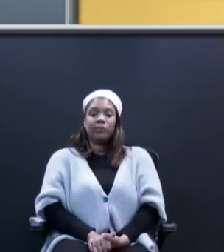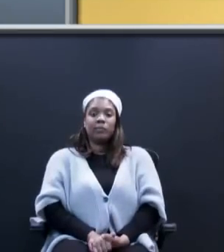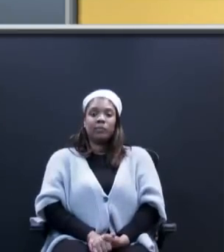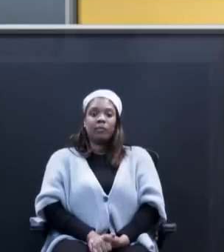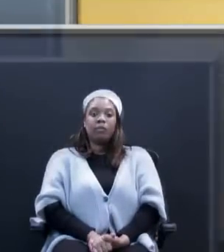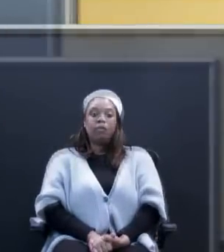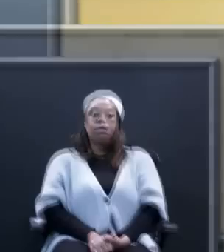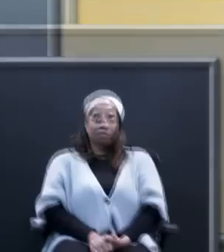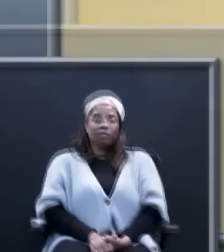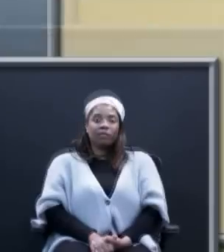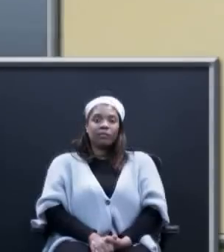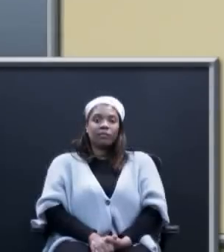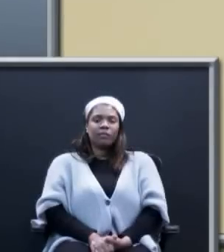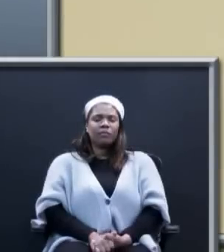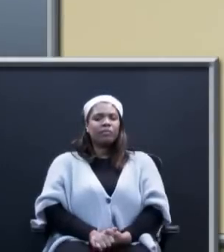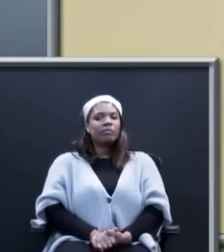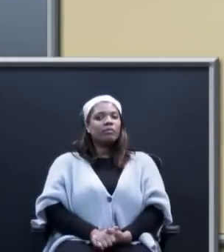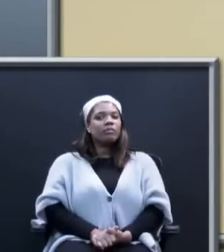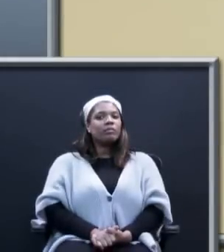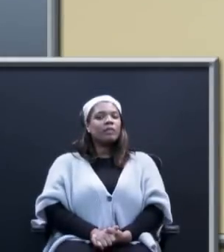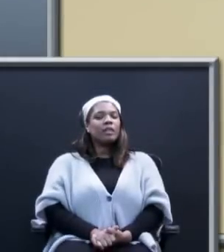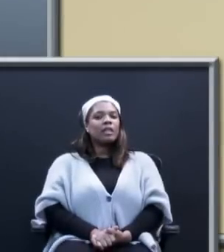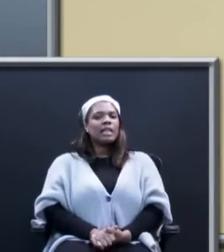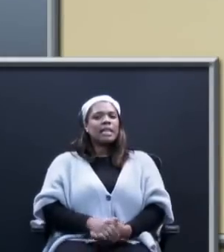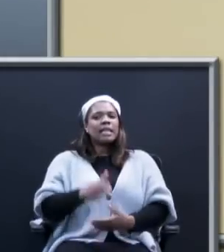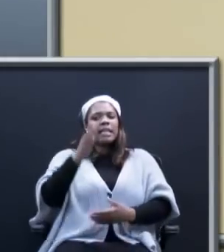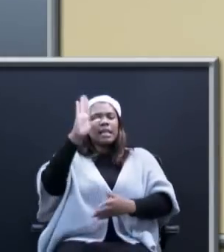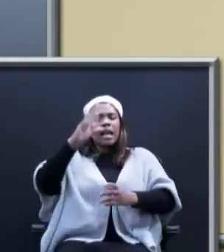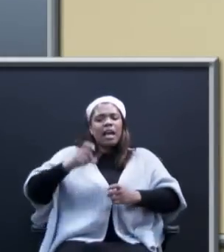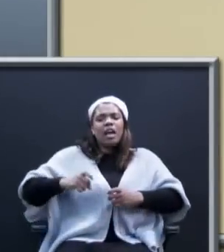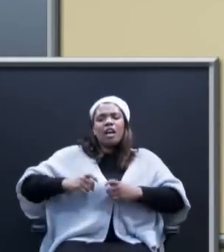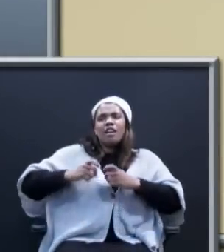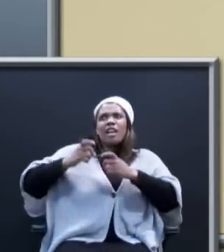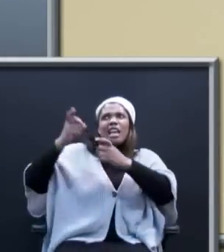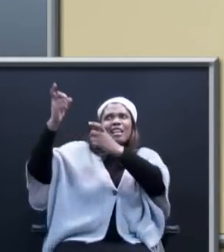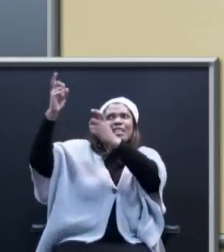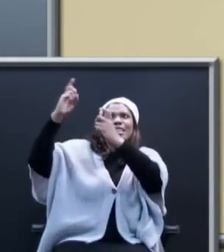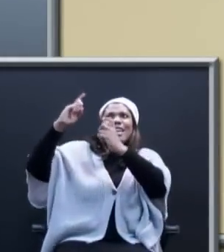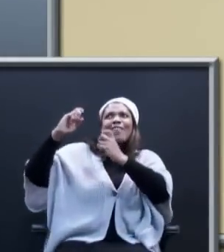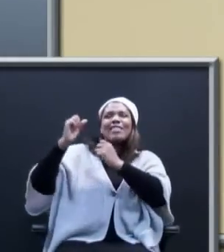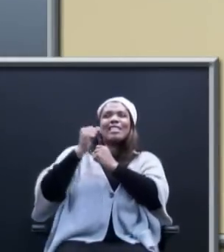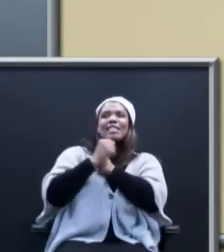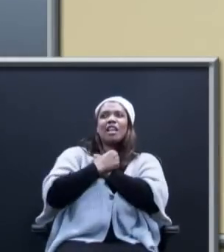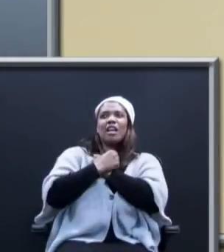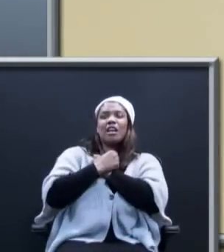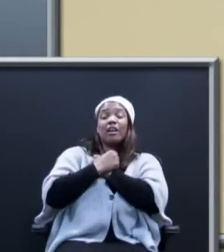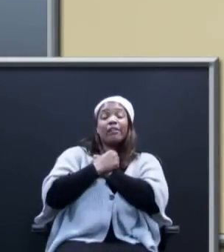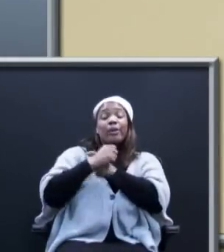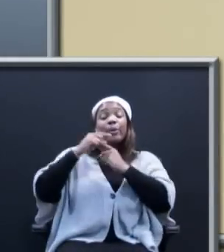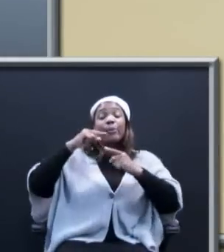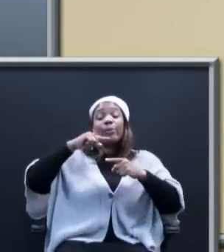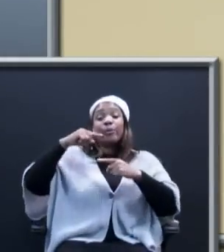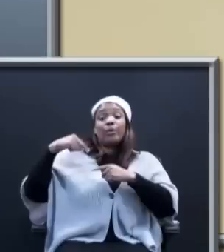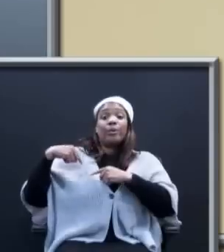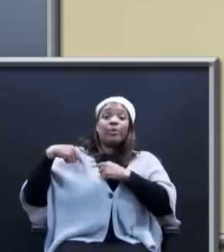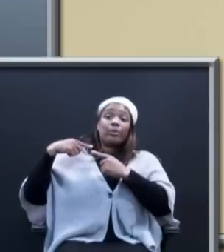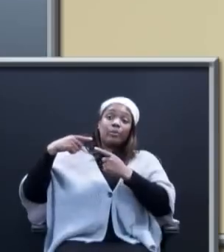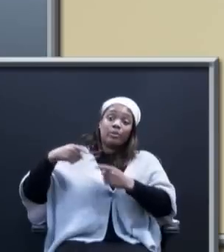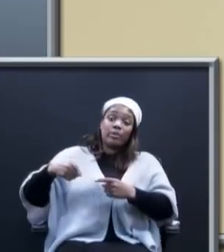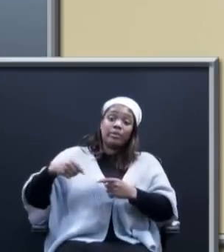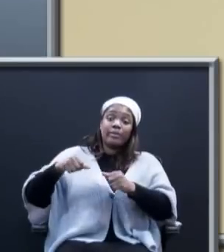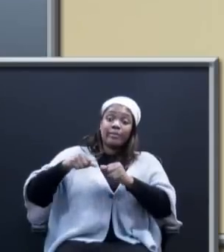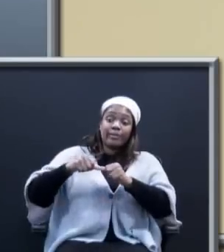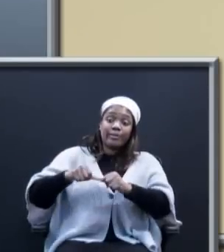Okay, go ahead. But God commendeth his love toward us, and that while we were yet sinners, Christ died for us.